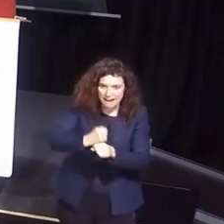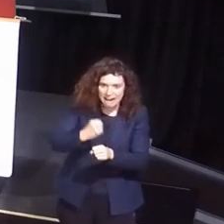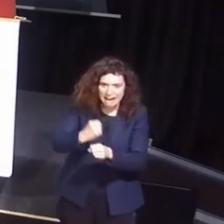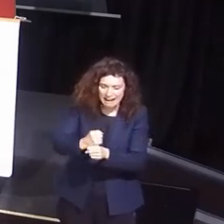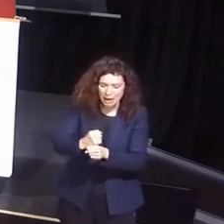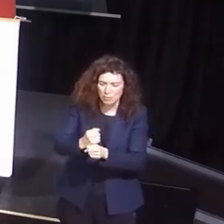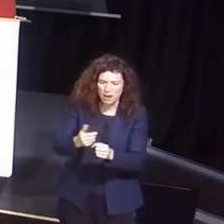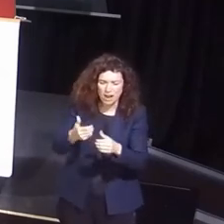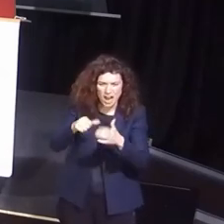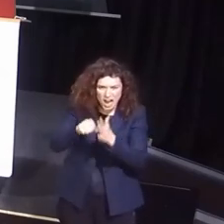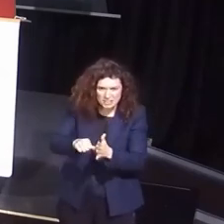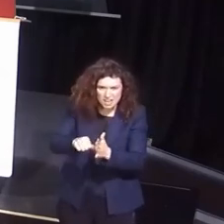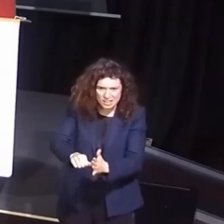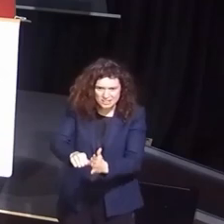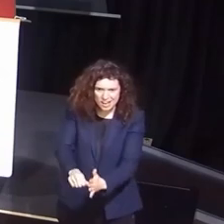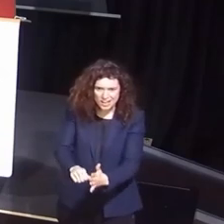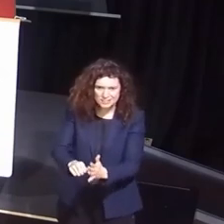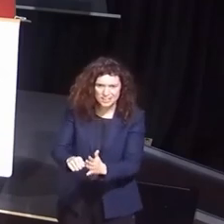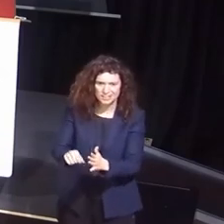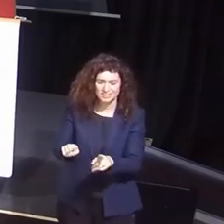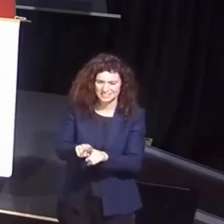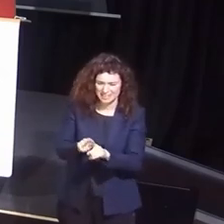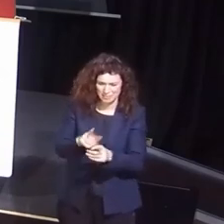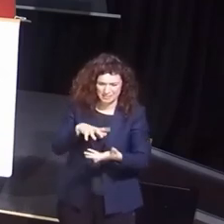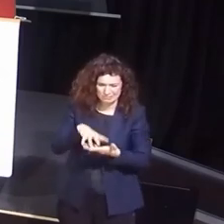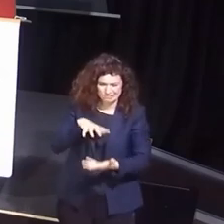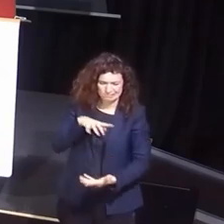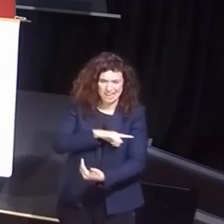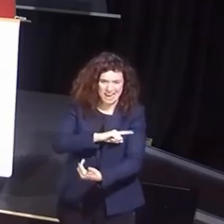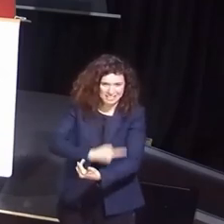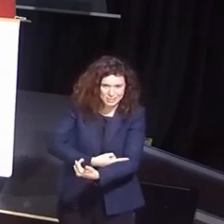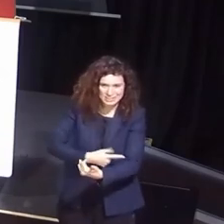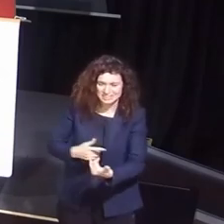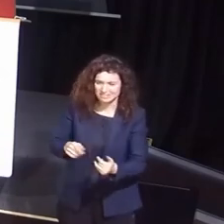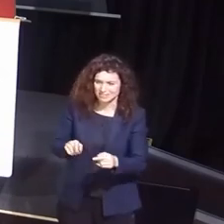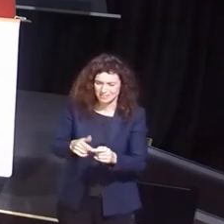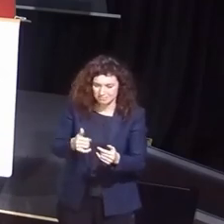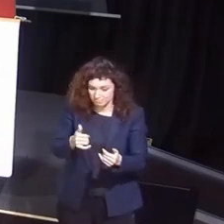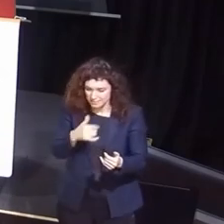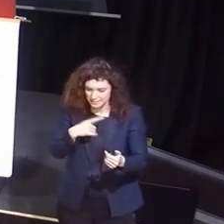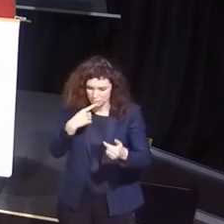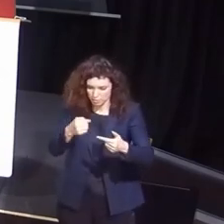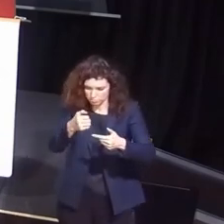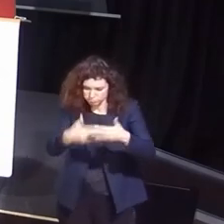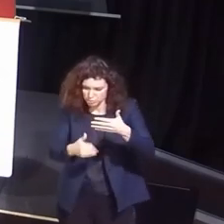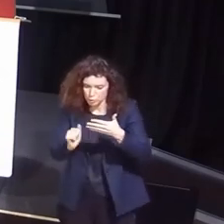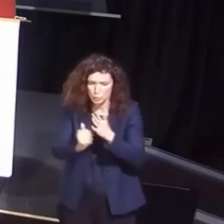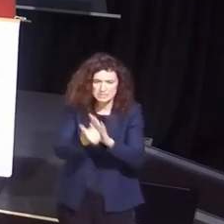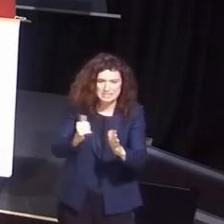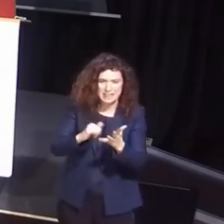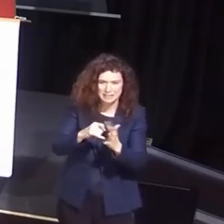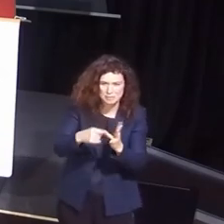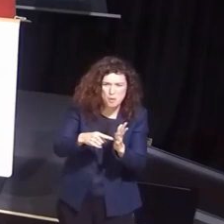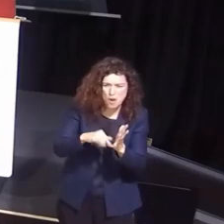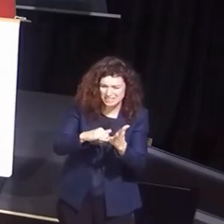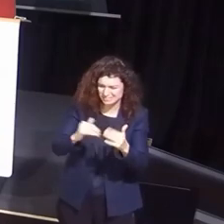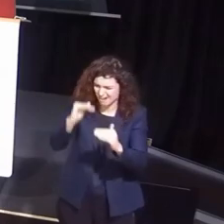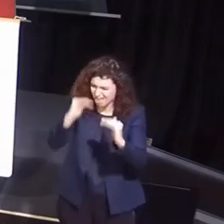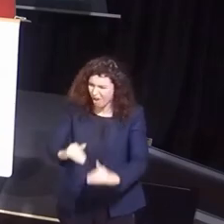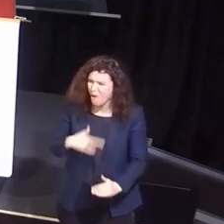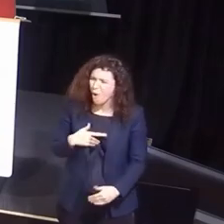and tat. Yeah. Like the racing games where you need to manage a garage, or Forza Horizon, here are your skill points tree. Oh, fuck off. It